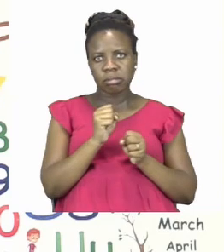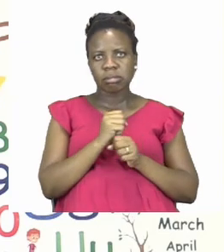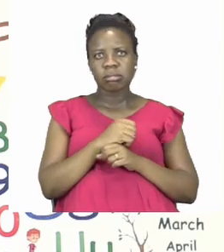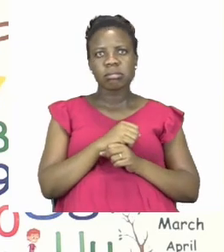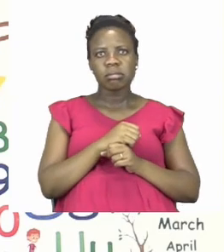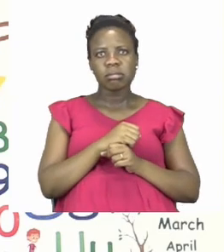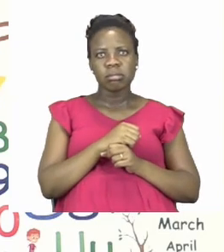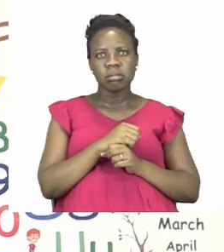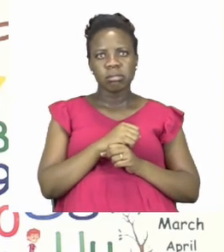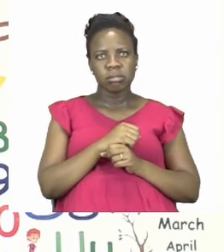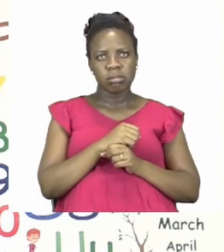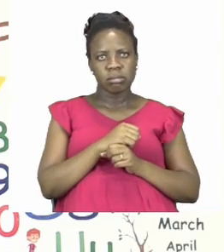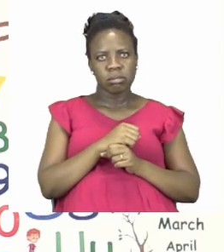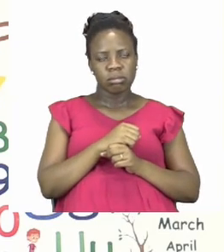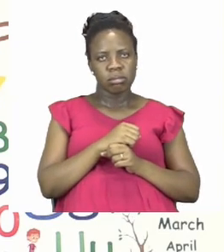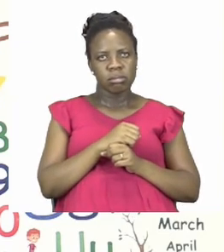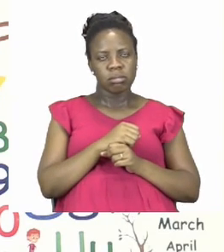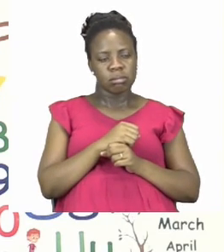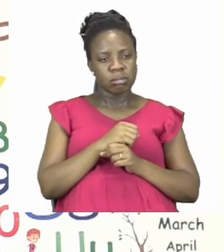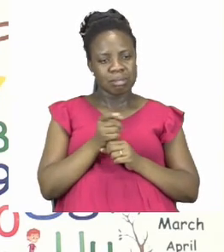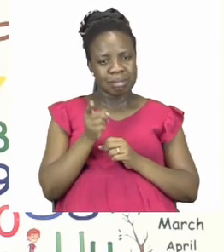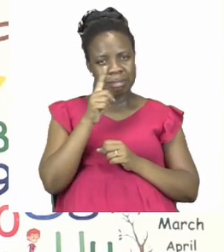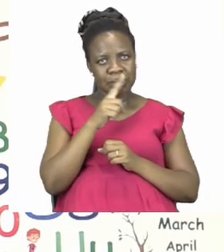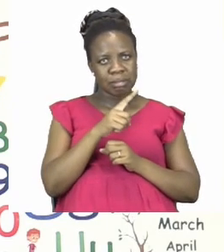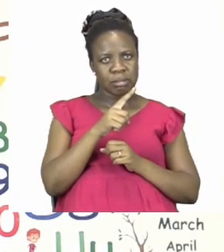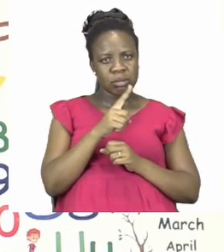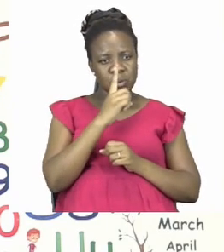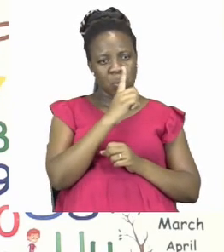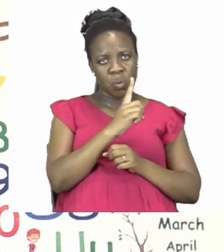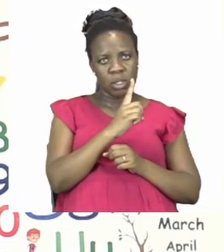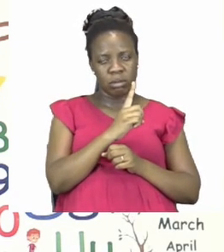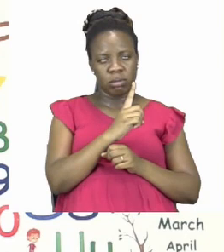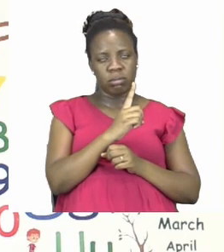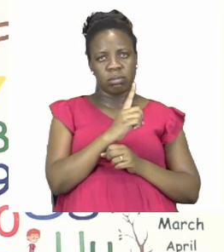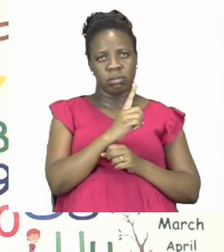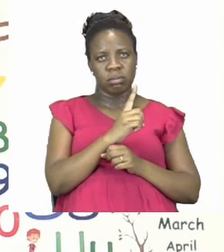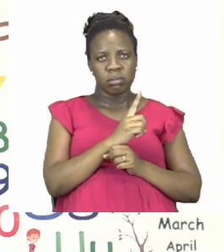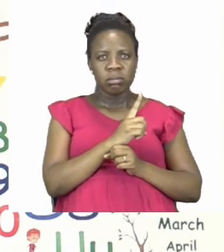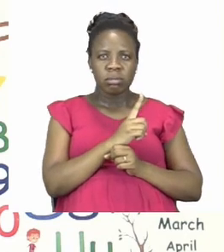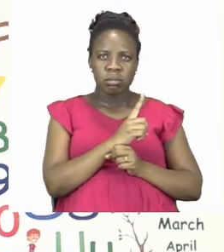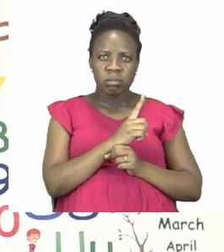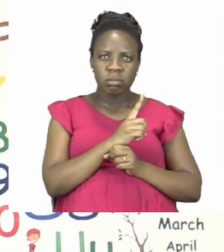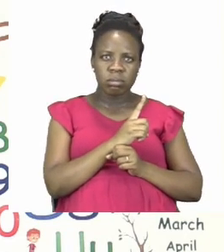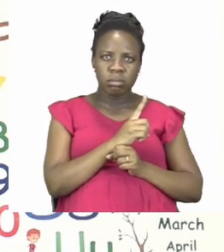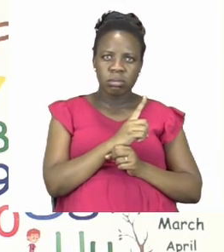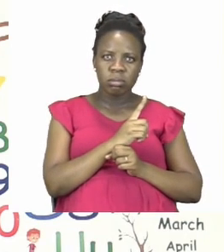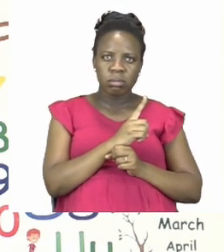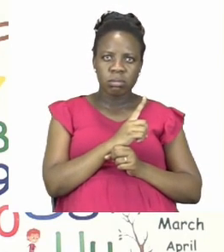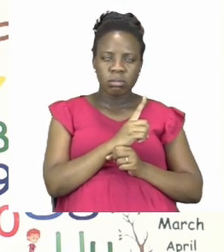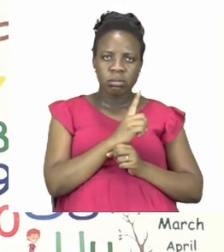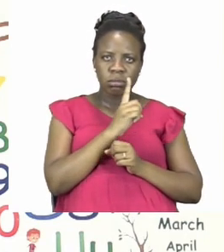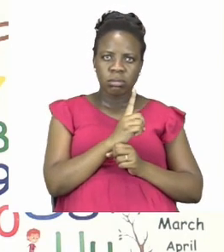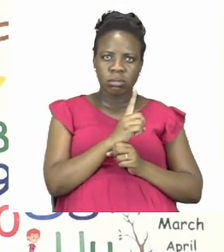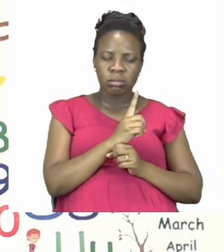nothing. So we need to jump to the next number where we have 1. So we say to Mr. Ones, please can